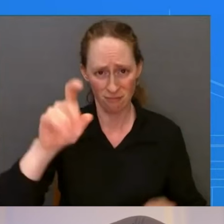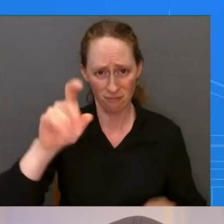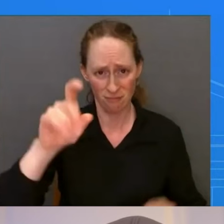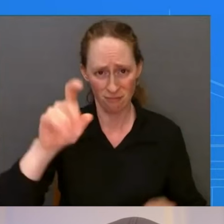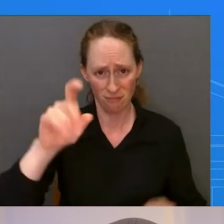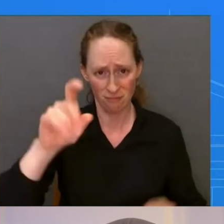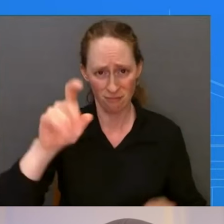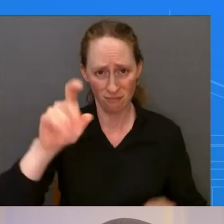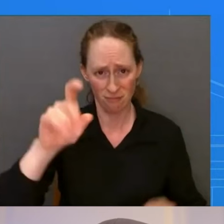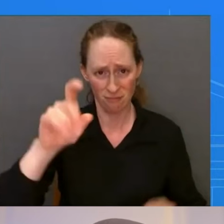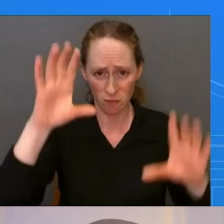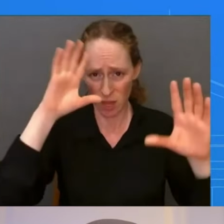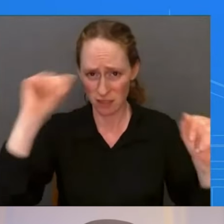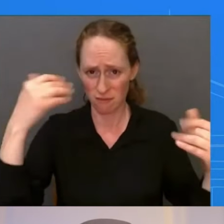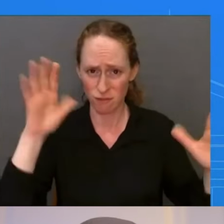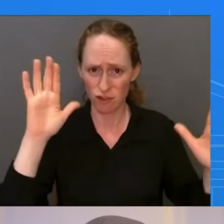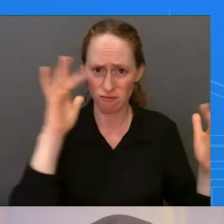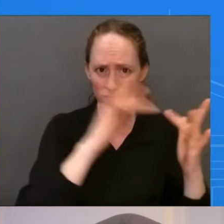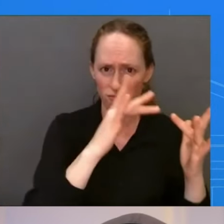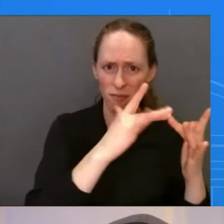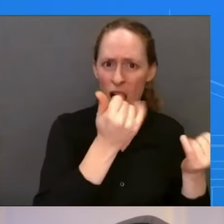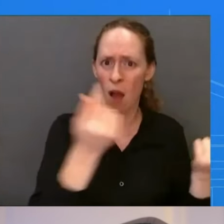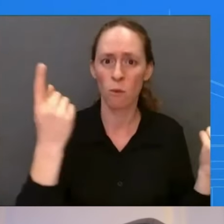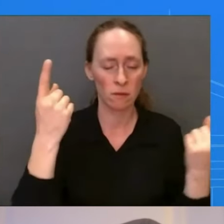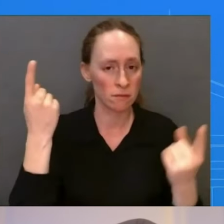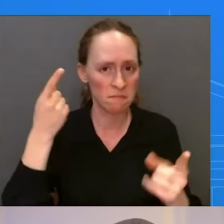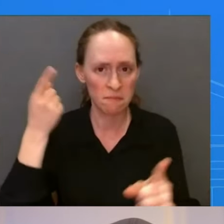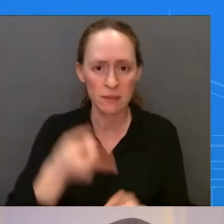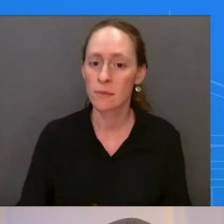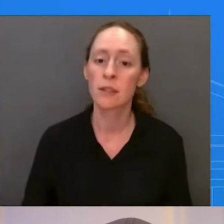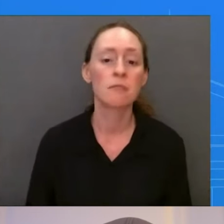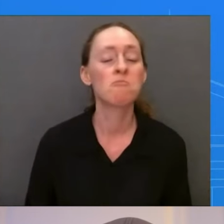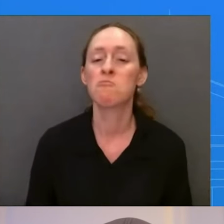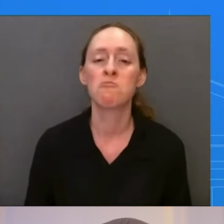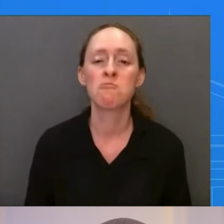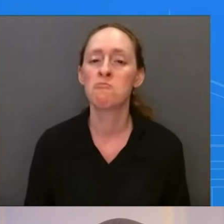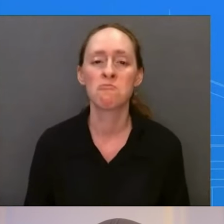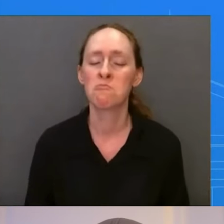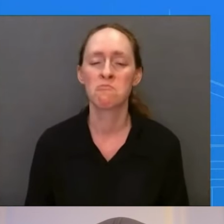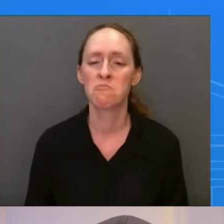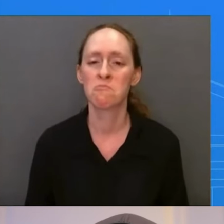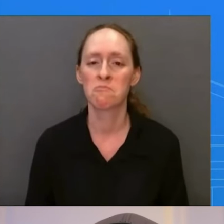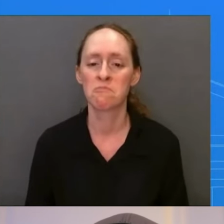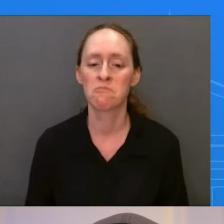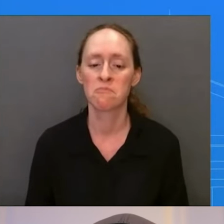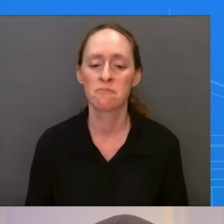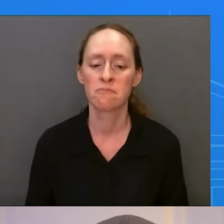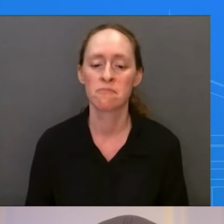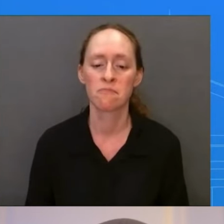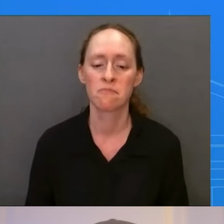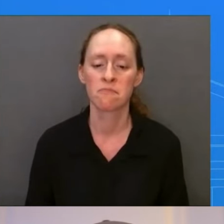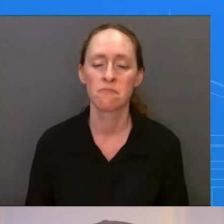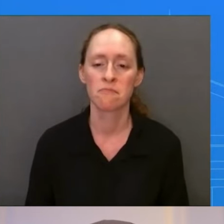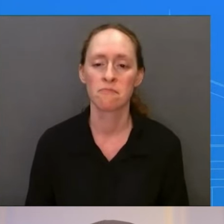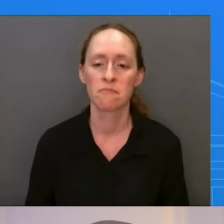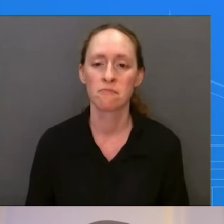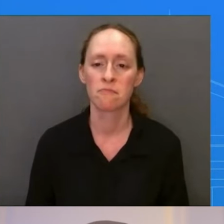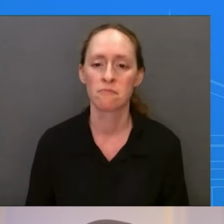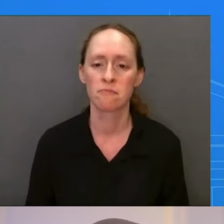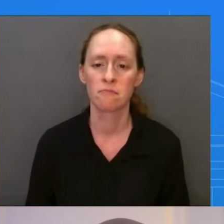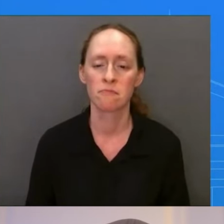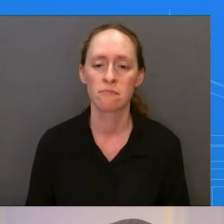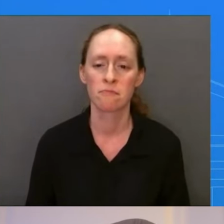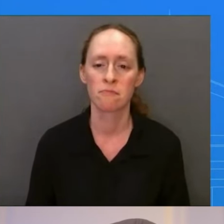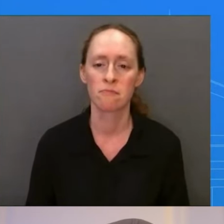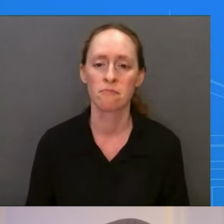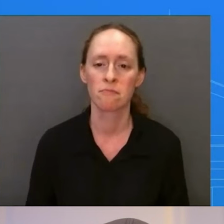point here by a reporter. Just to follow up, this administration, we sat here where you talked about corporate consolidation as something